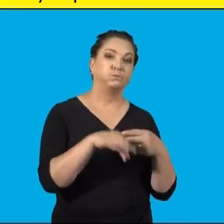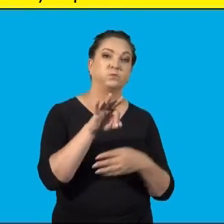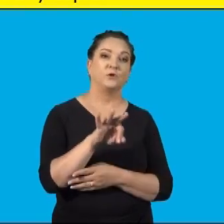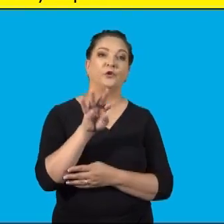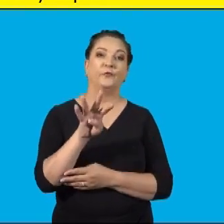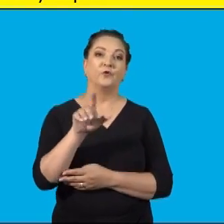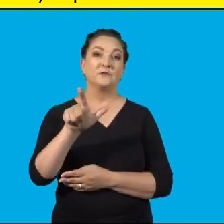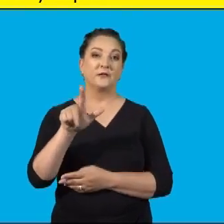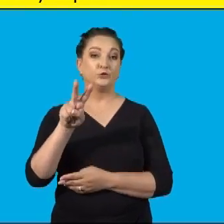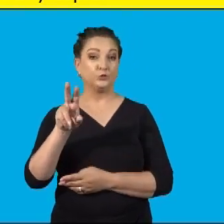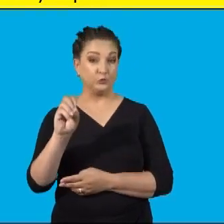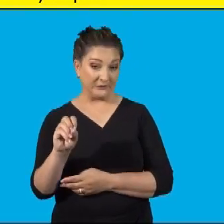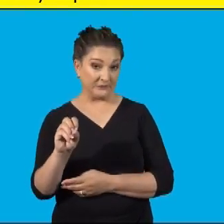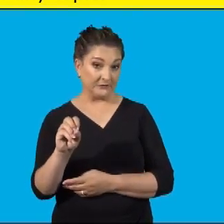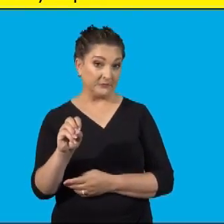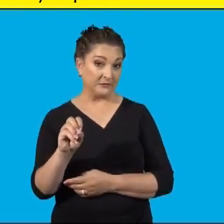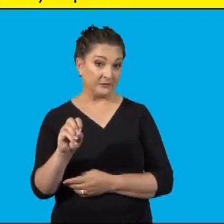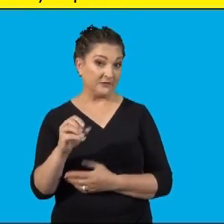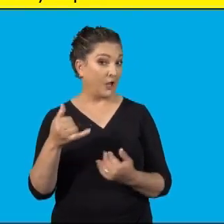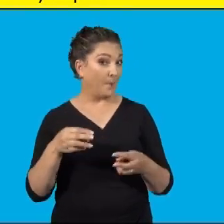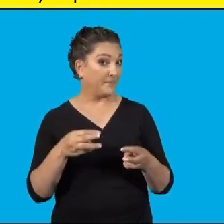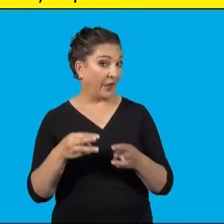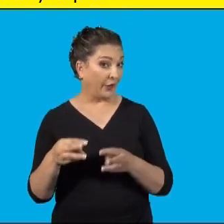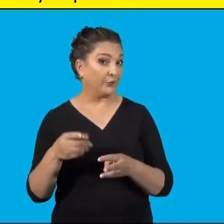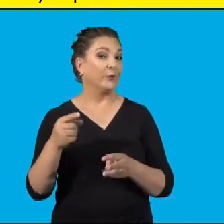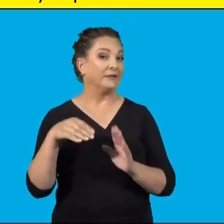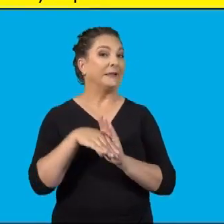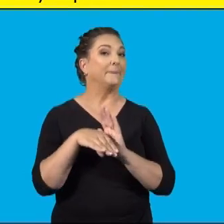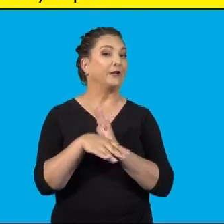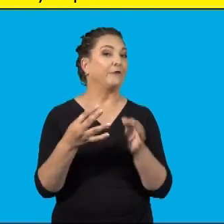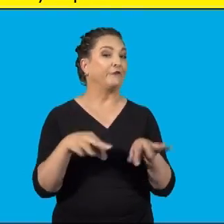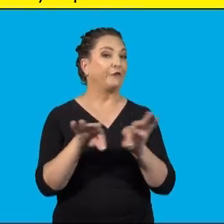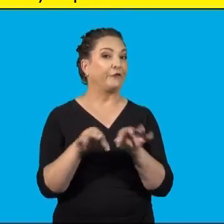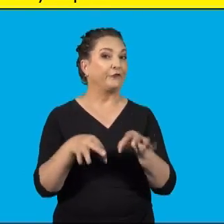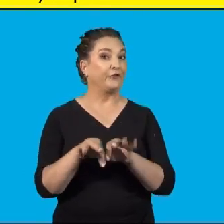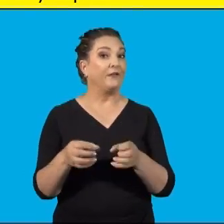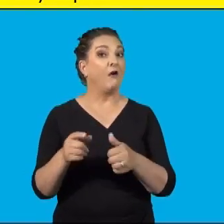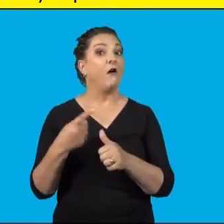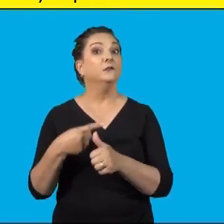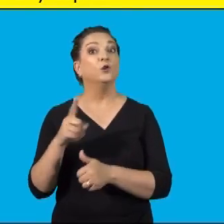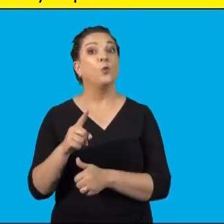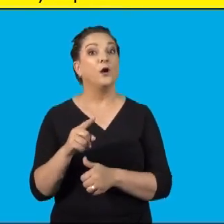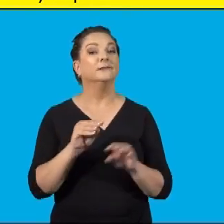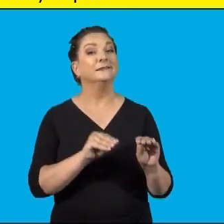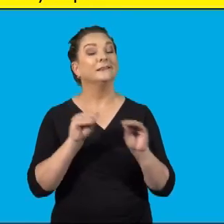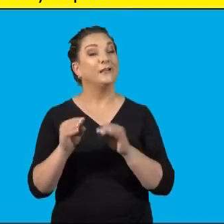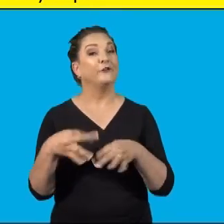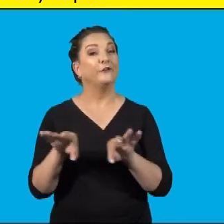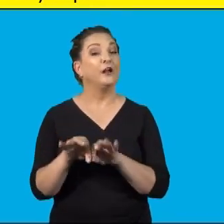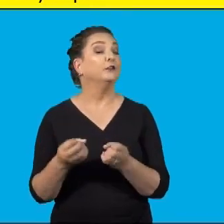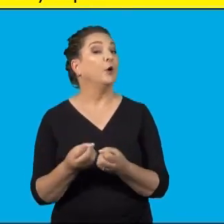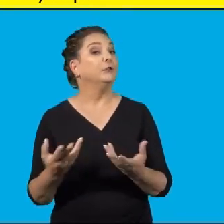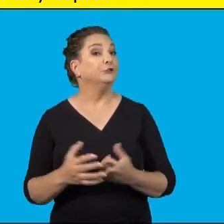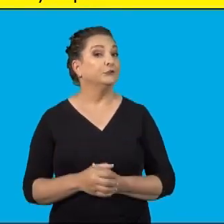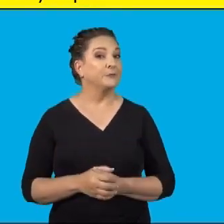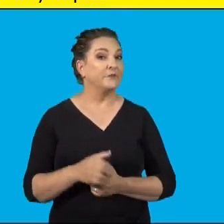minus 34,720. Which method are we using? Diminishing balance. That means it's going to give me carrying value now. How